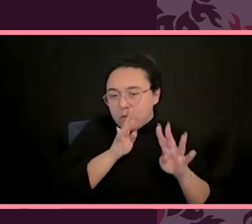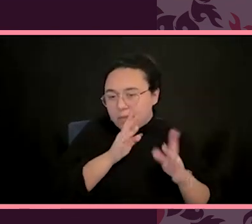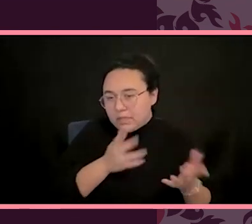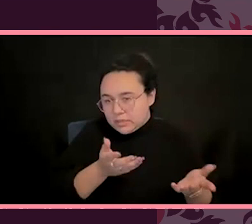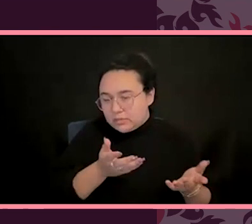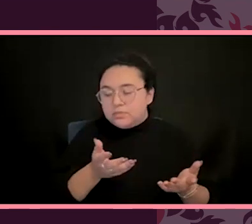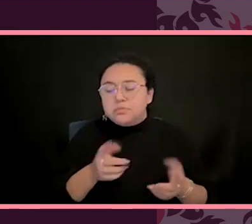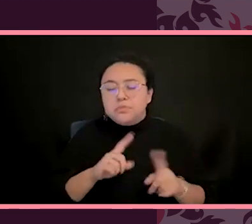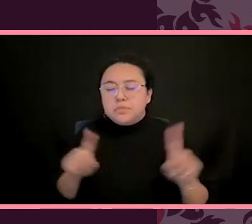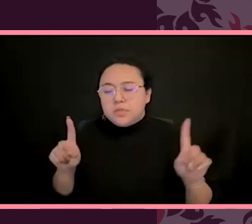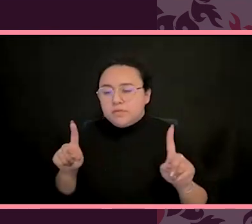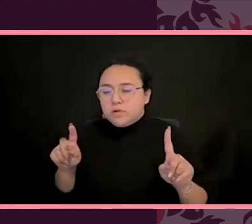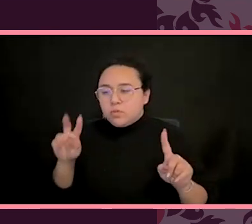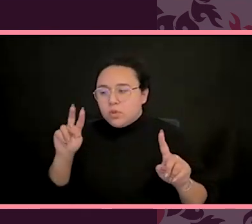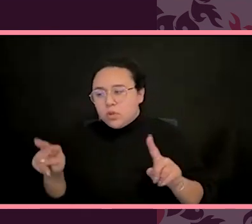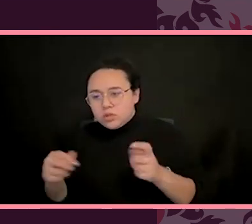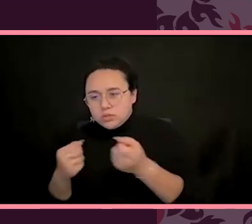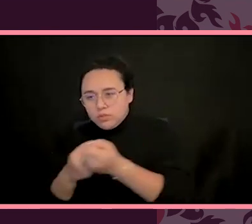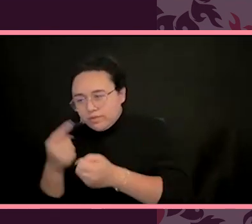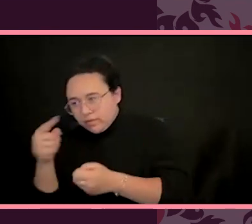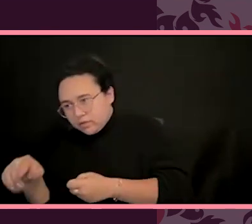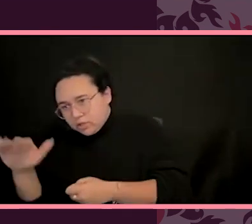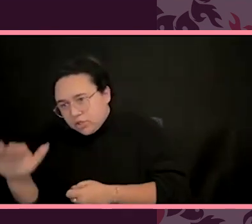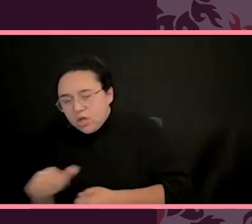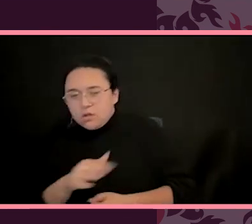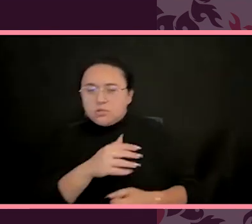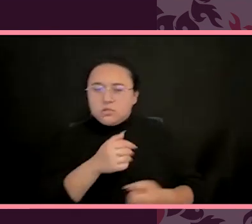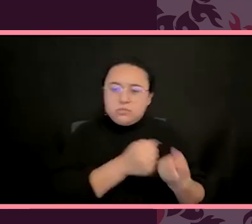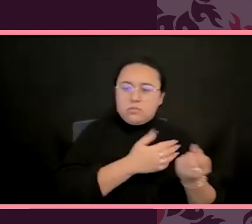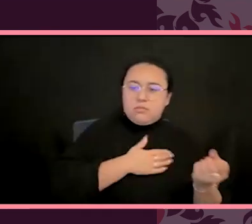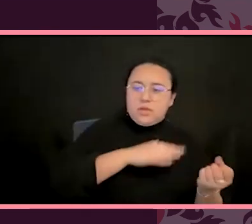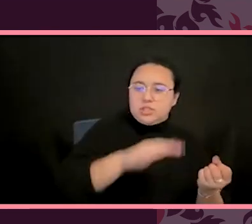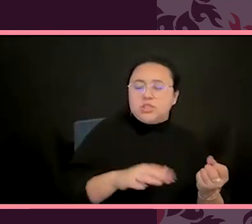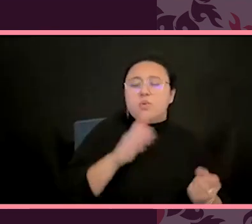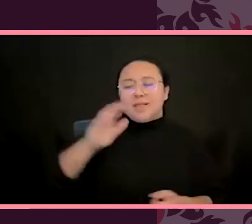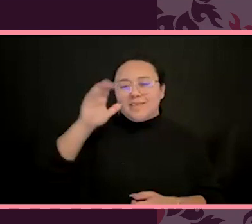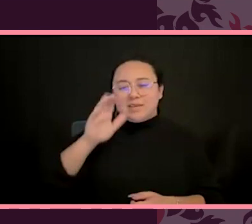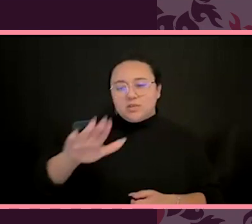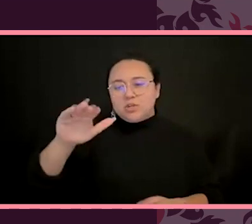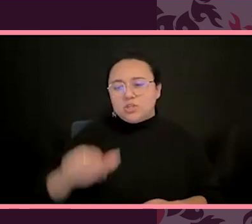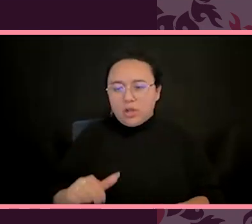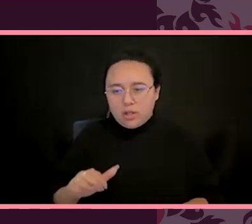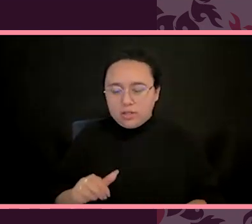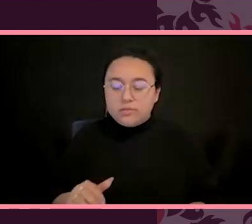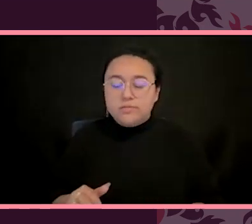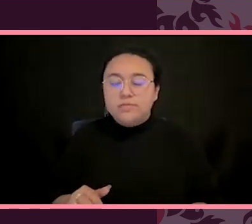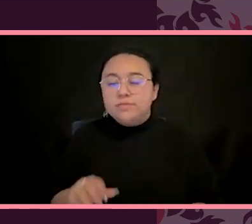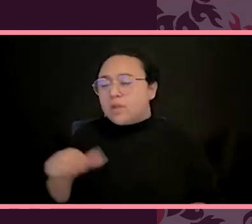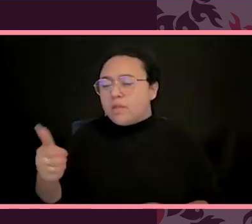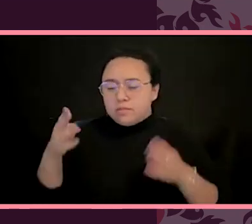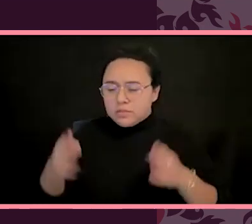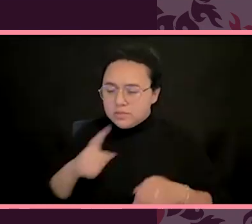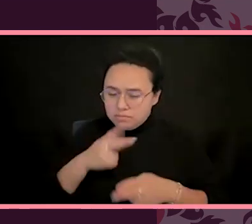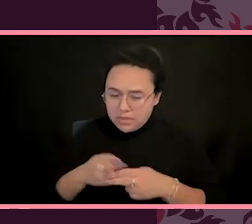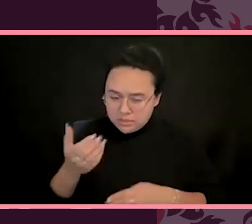So it's going to be different when we look at support. So I think really listening to your child. Somebody else had mentioned this too in the chat,